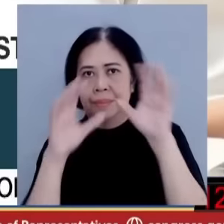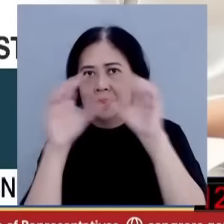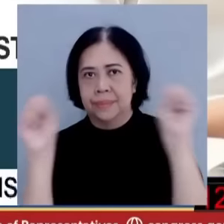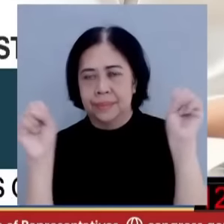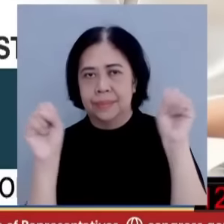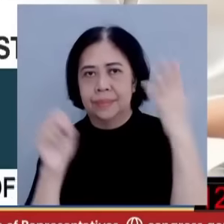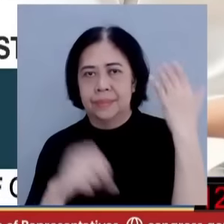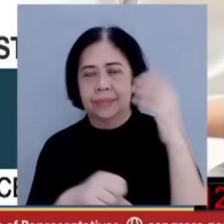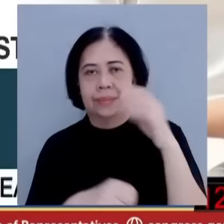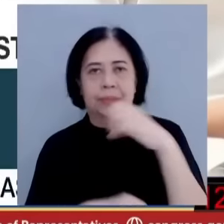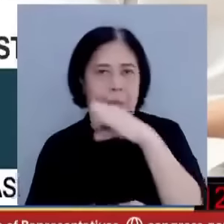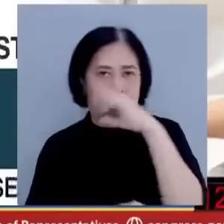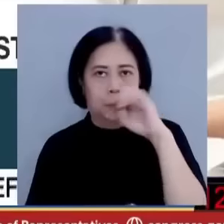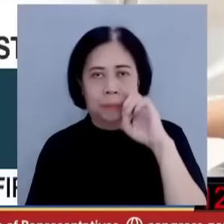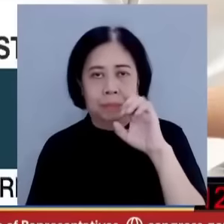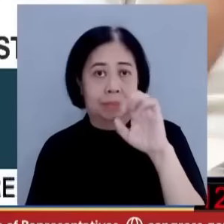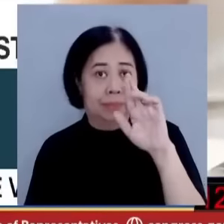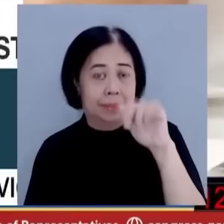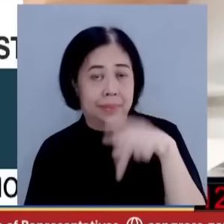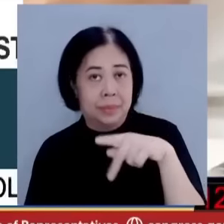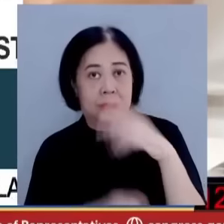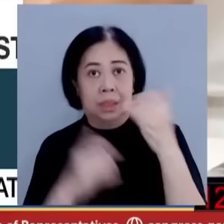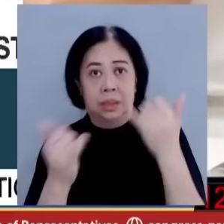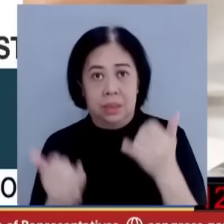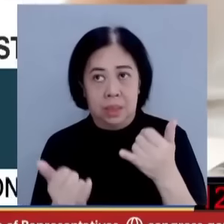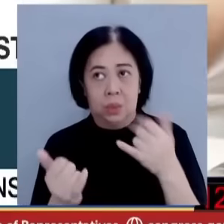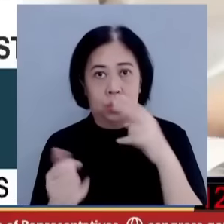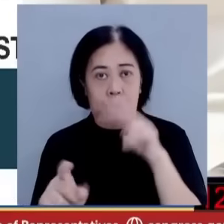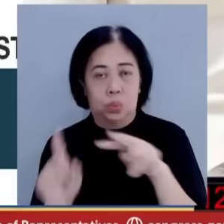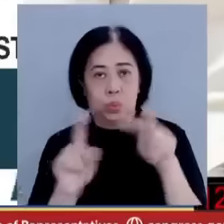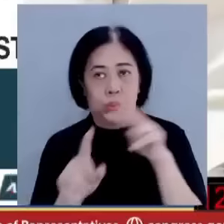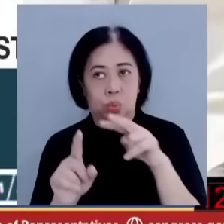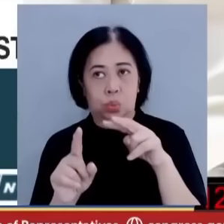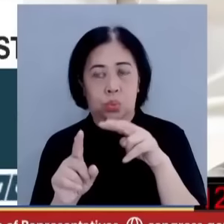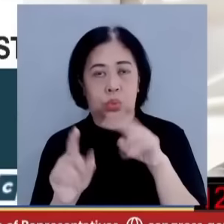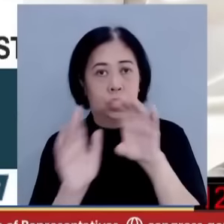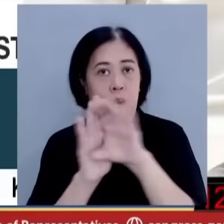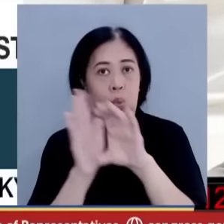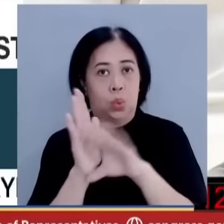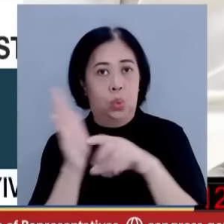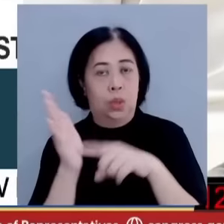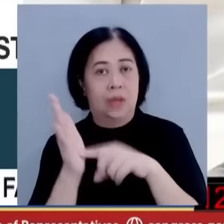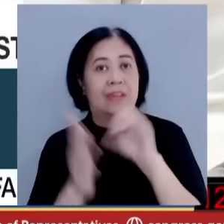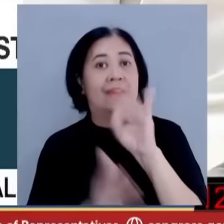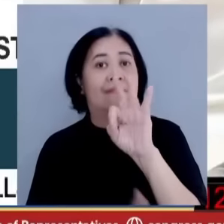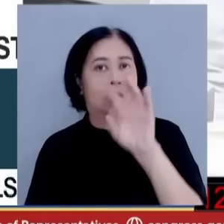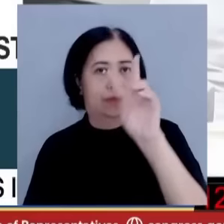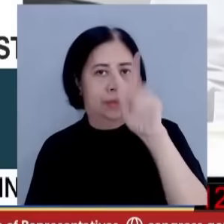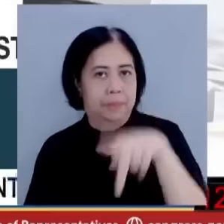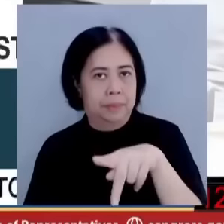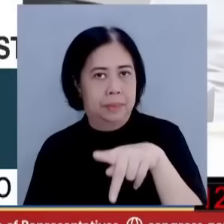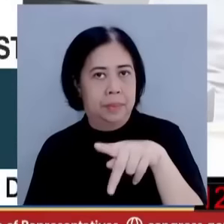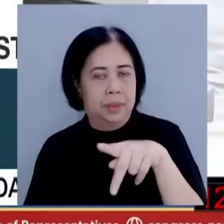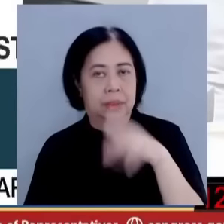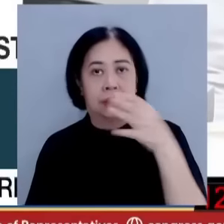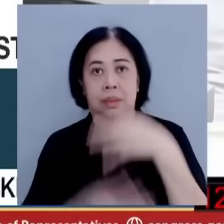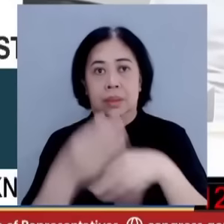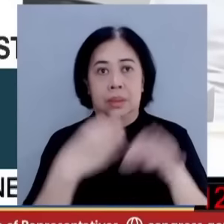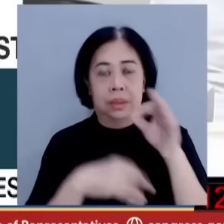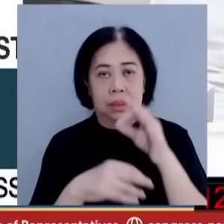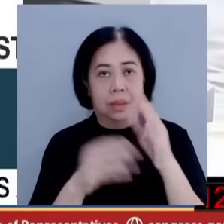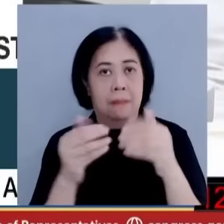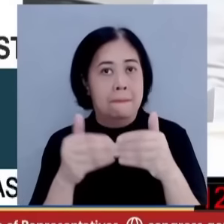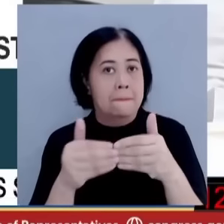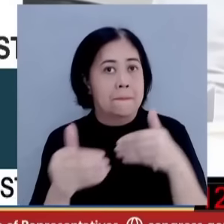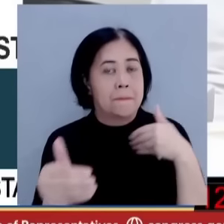former President Herb Estrada. Mm. Now, if you look at the Constitution, no, if the vice president took over, no, before